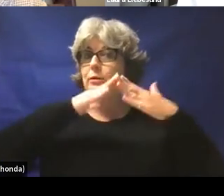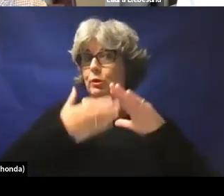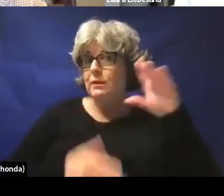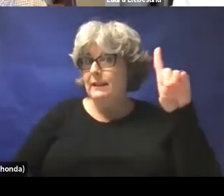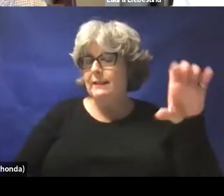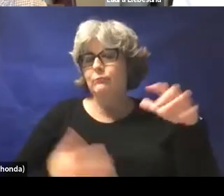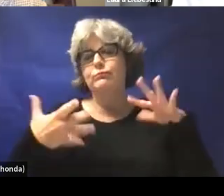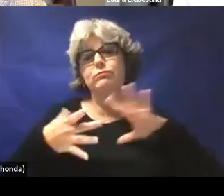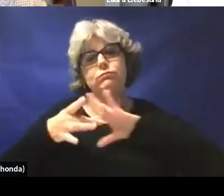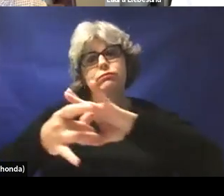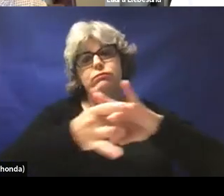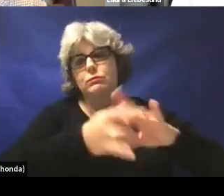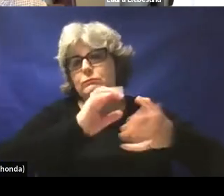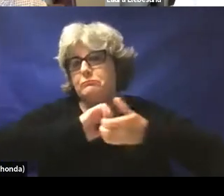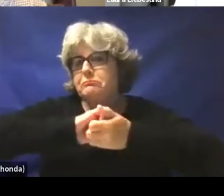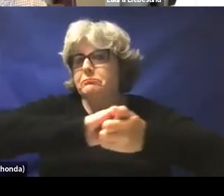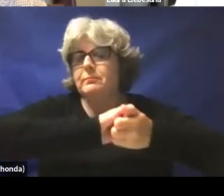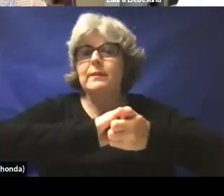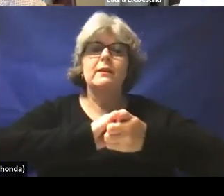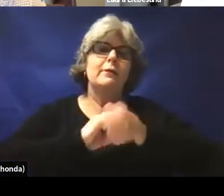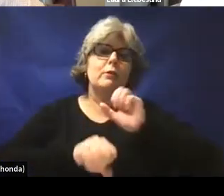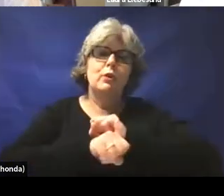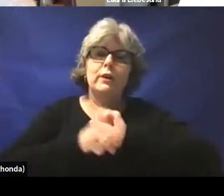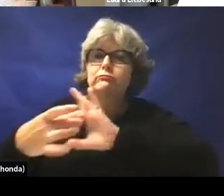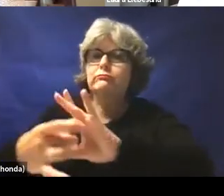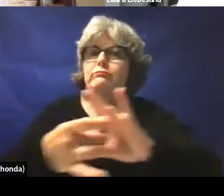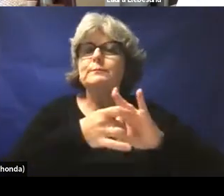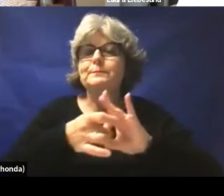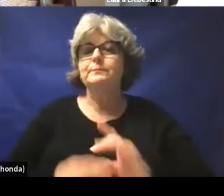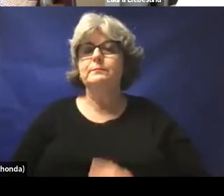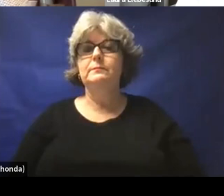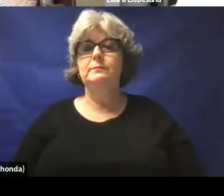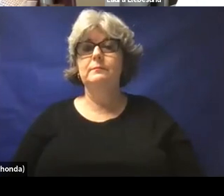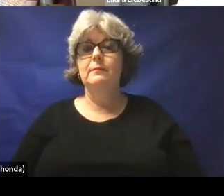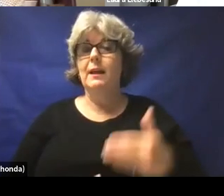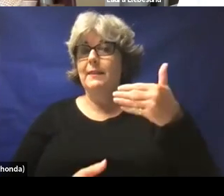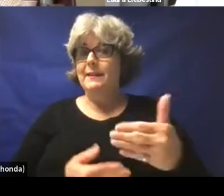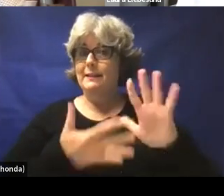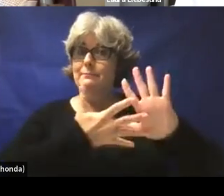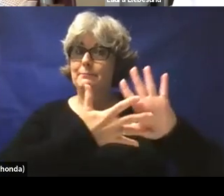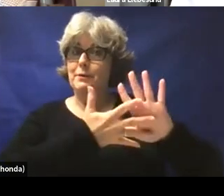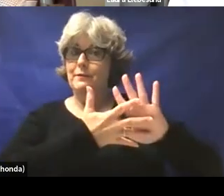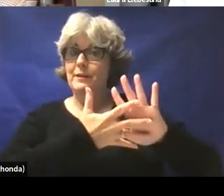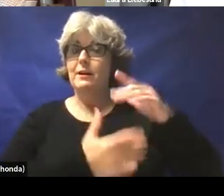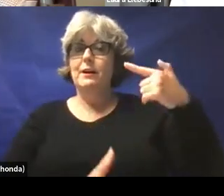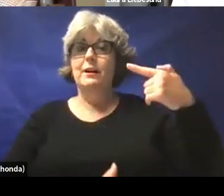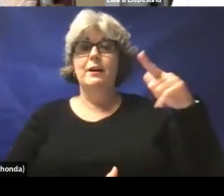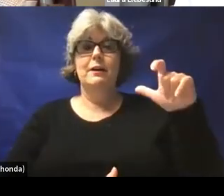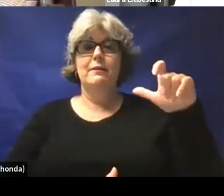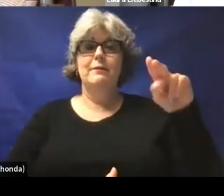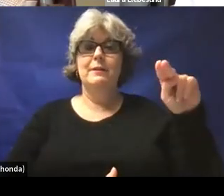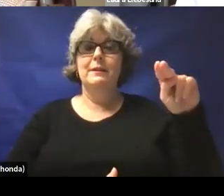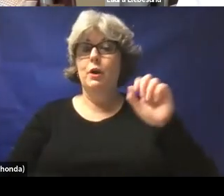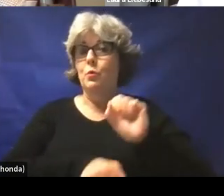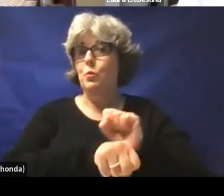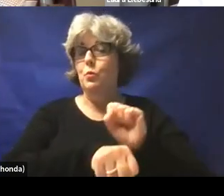is very tight-knit. There's a strong sense of collaboration. And in the next clip that you'll hear from Glendon Hartley, who works at